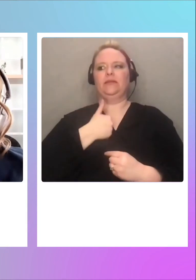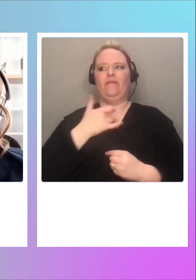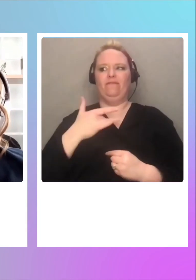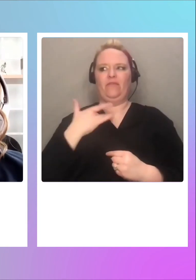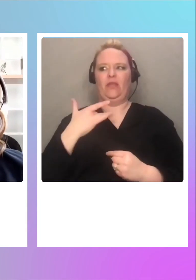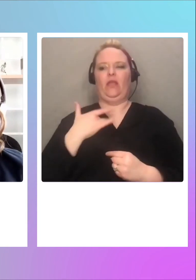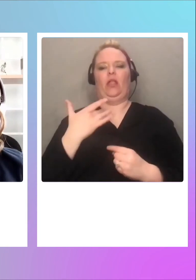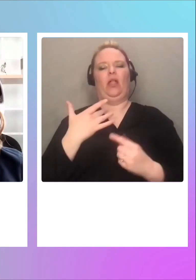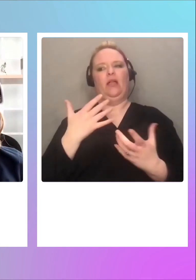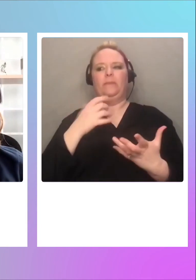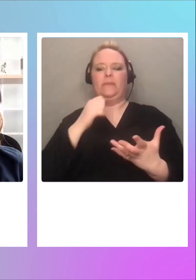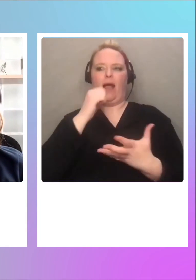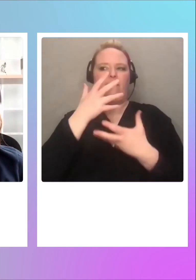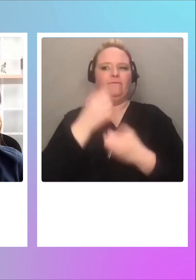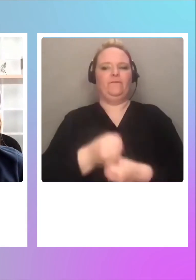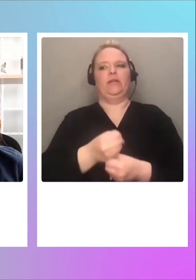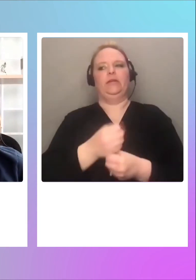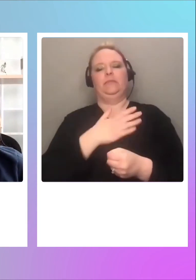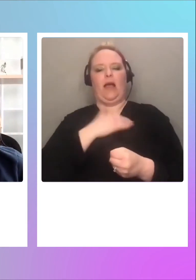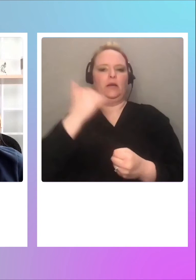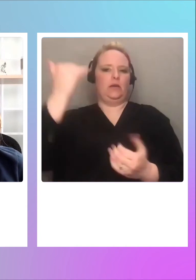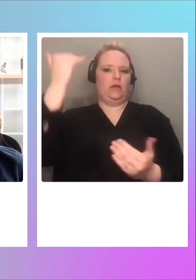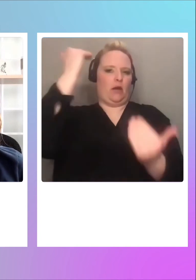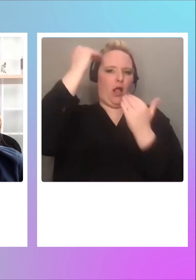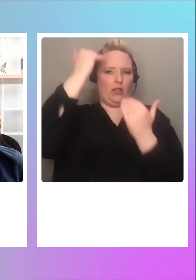in my knowledge.